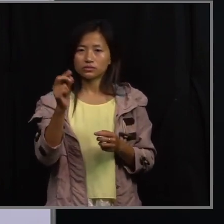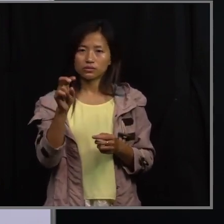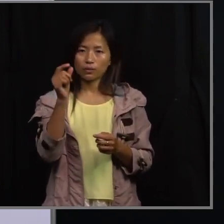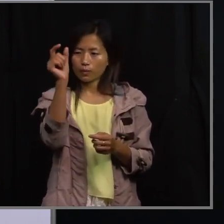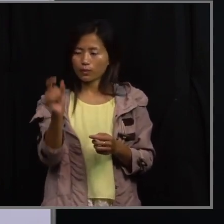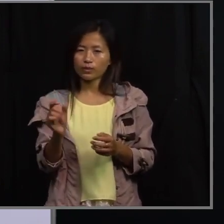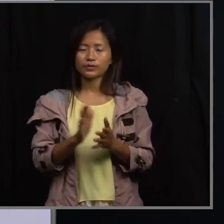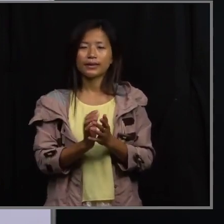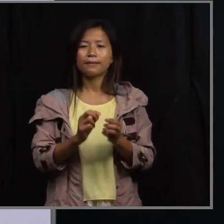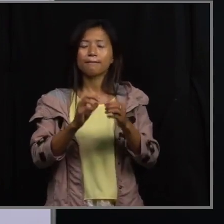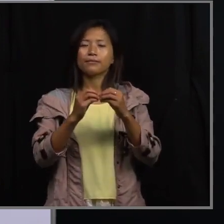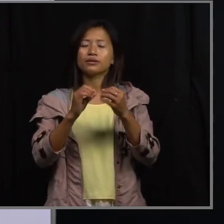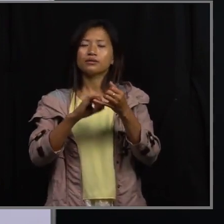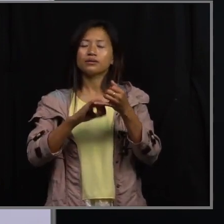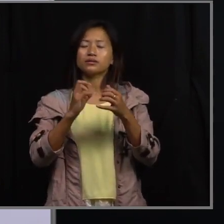fundamental.